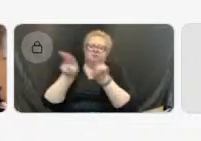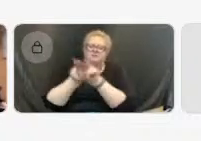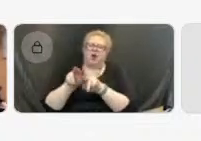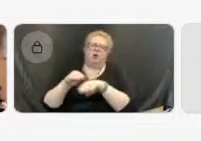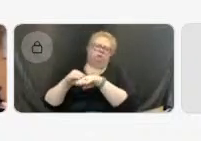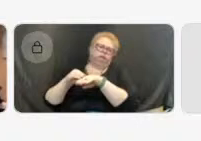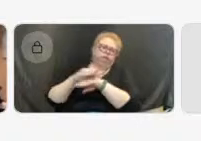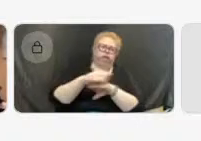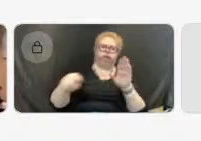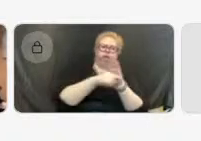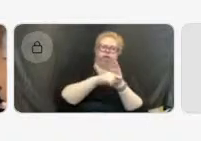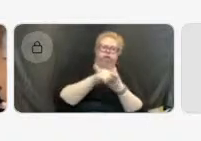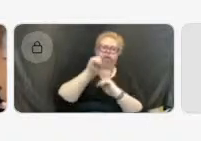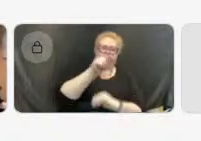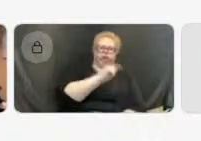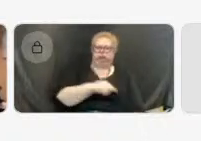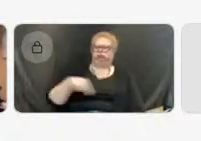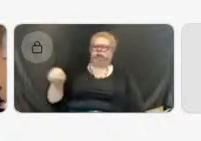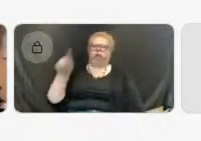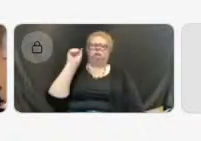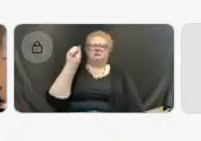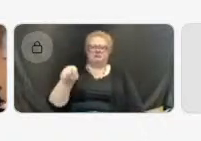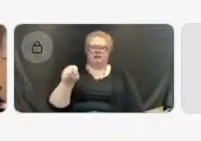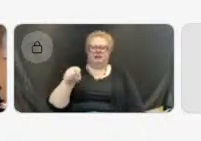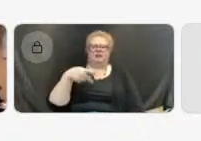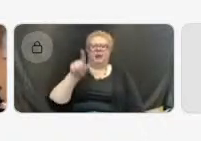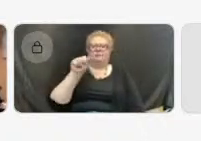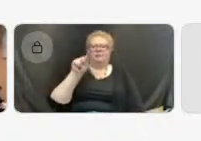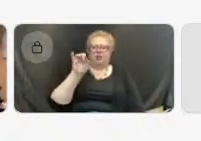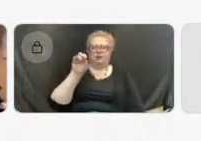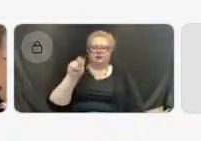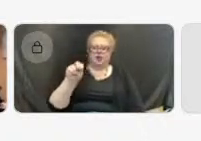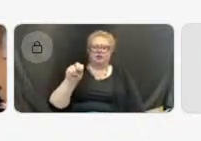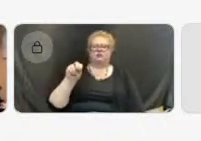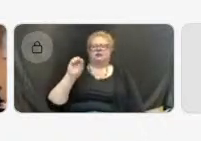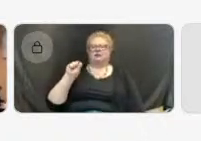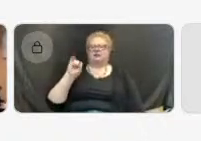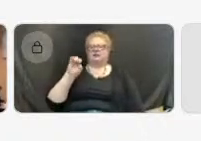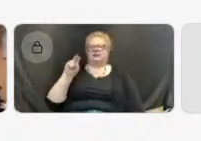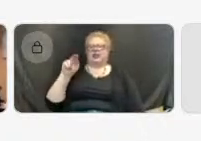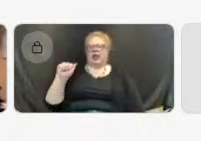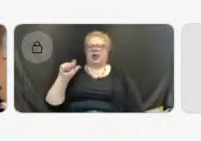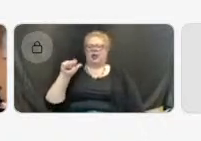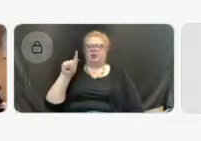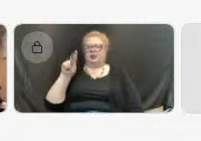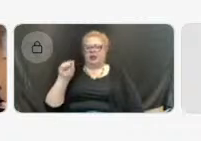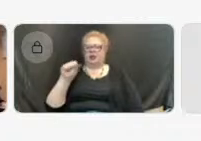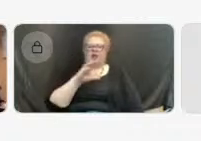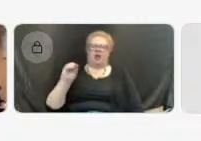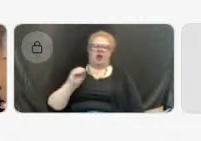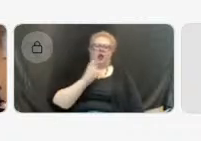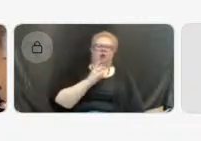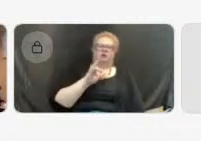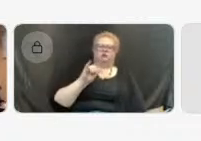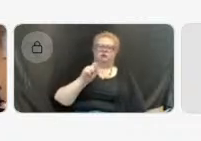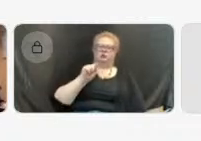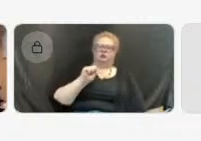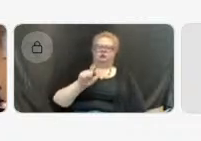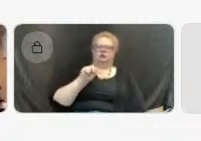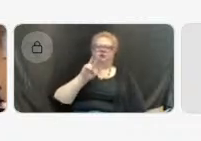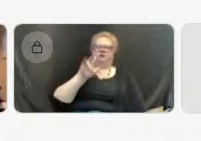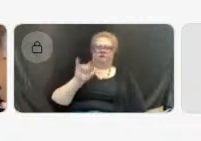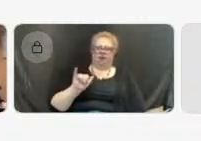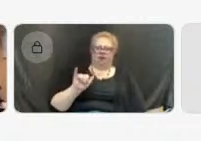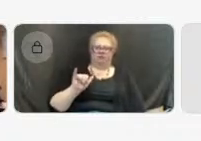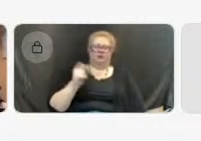our subdivisions, Plantation Acres, Sienna Lakes, and Crystal Valley. And like I said, nearly